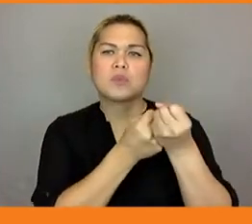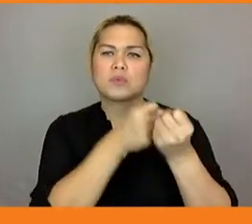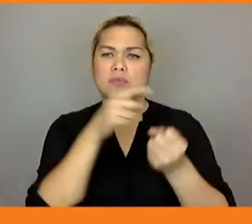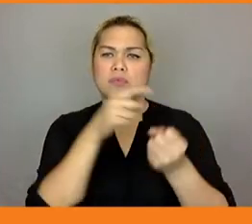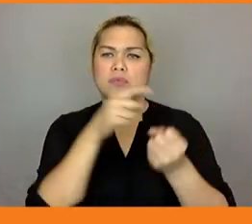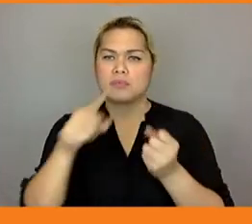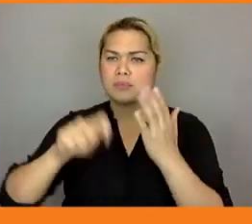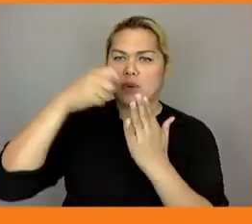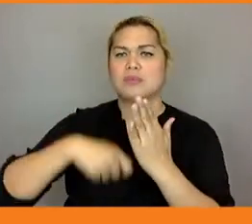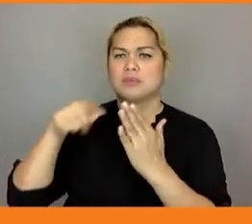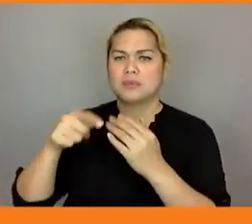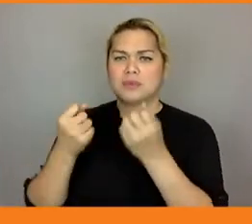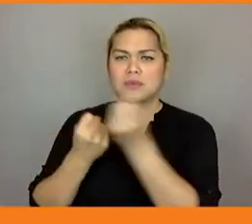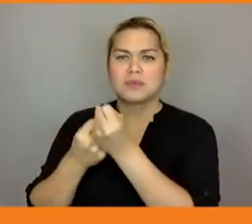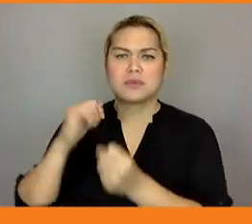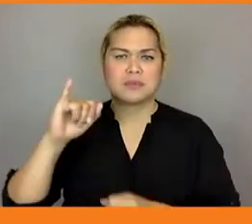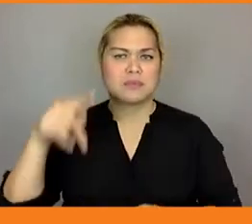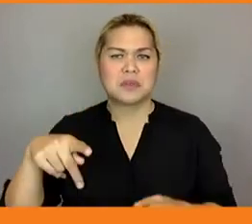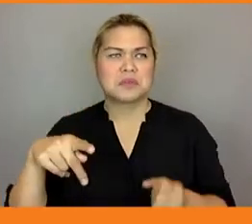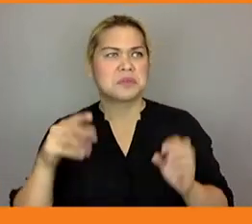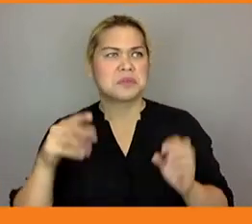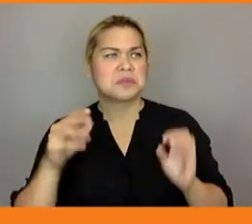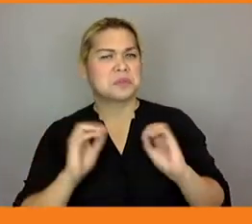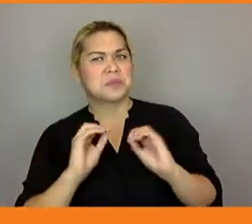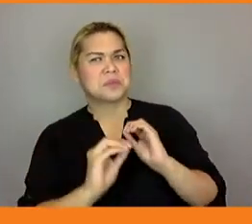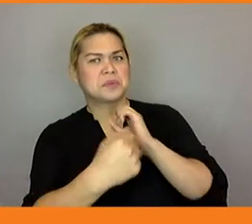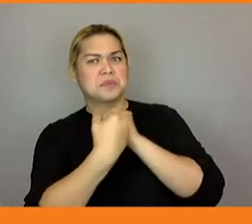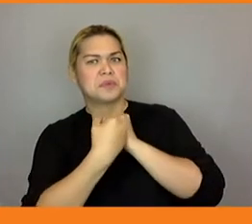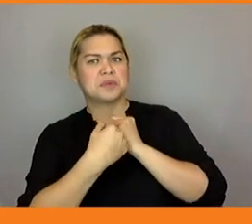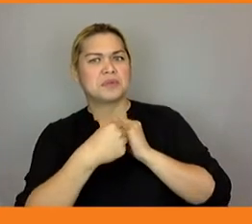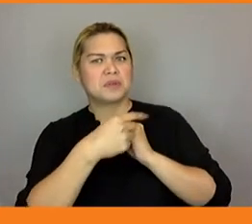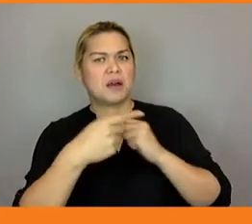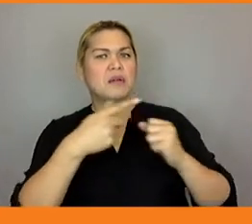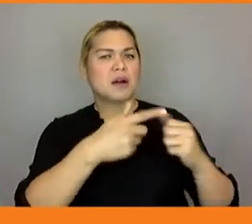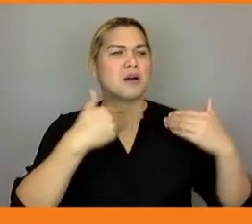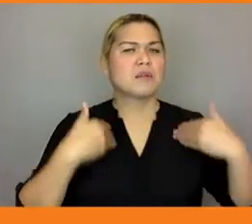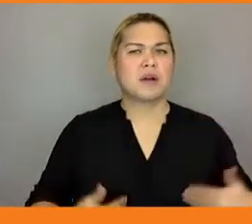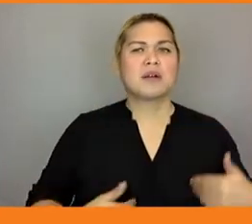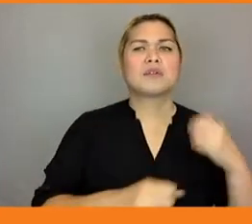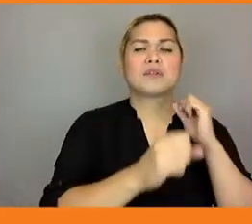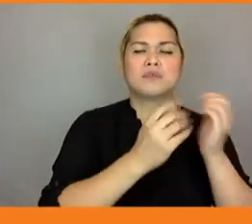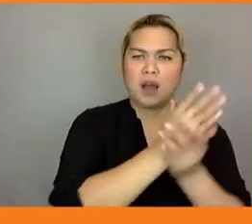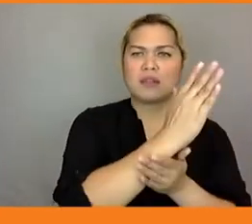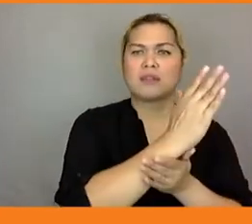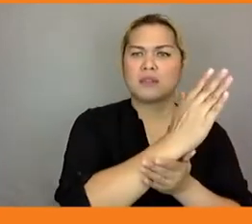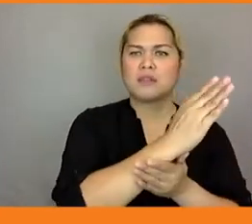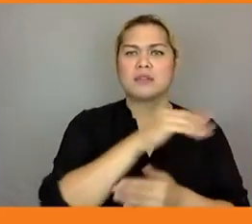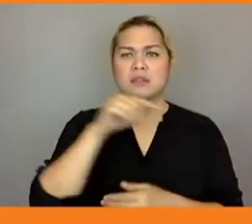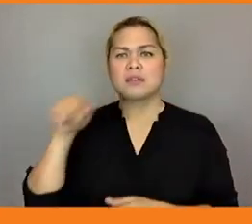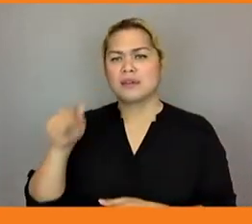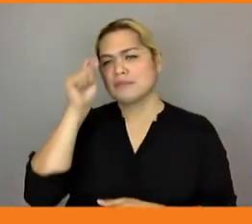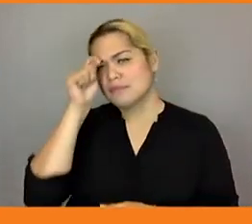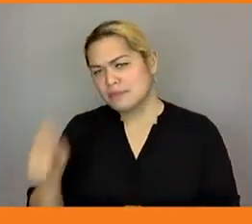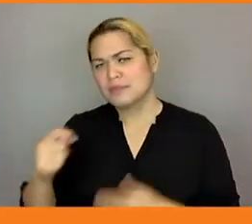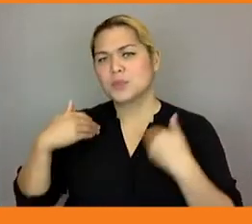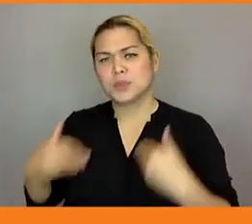rights by financing the projects? I hope the ADB will take this note seriously and respect the human rights of affected indigenous, marginalized and